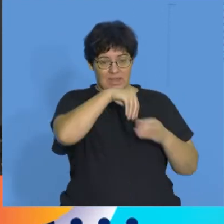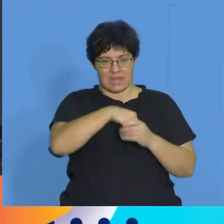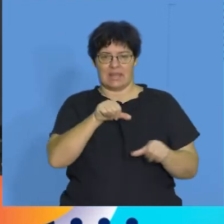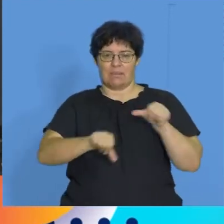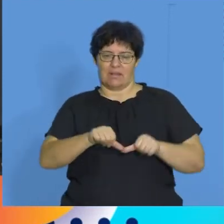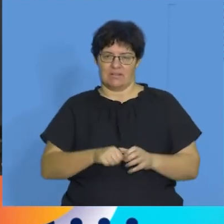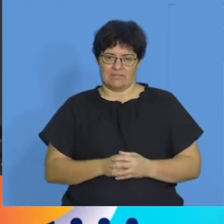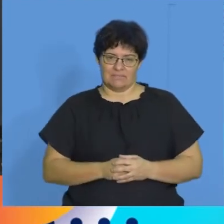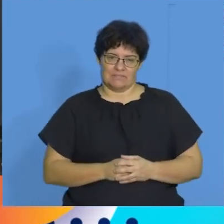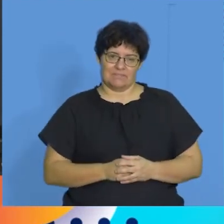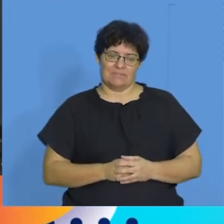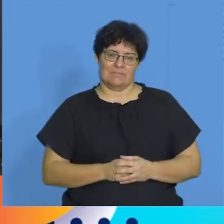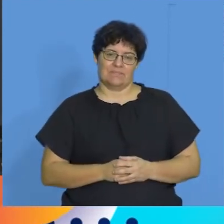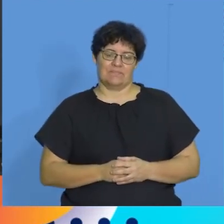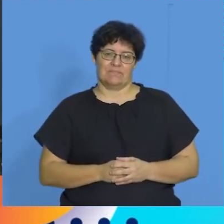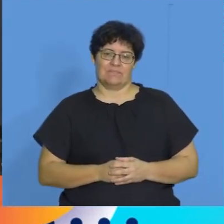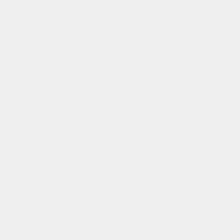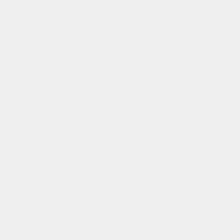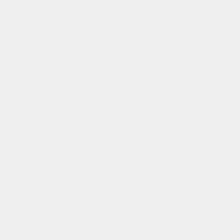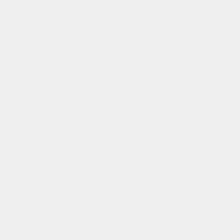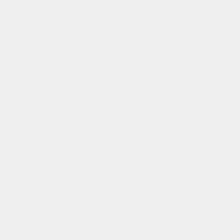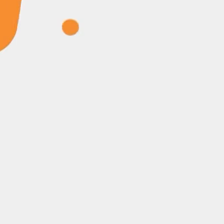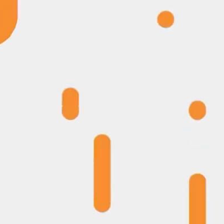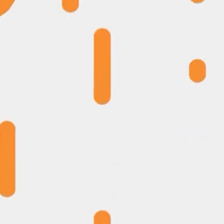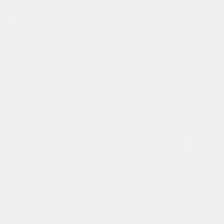chemical reaction. Let's take a short break for now.